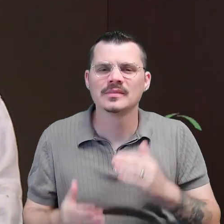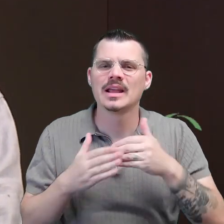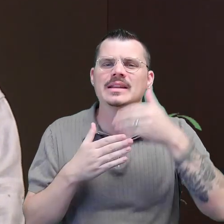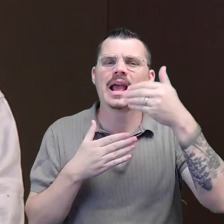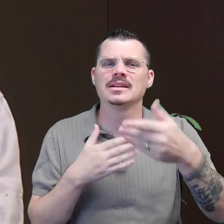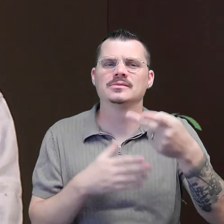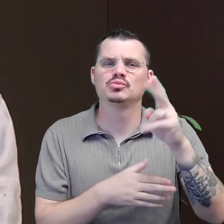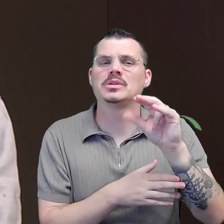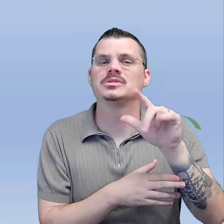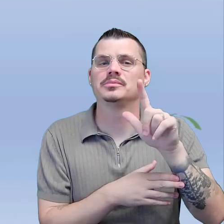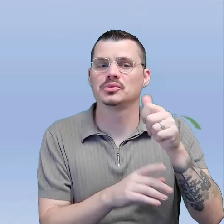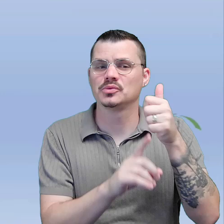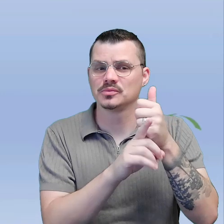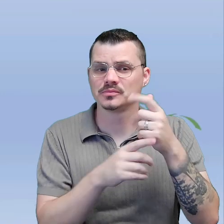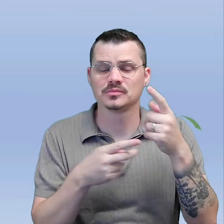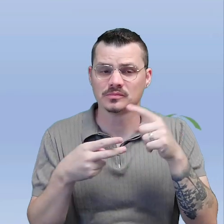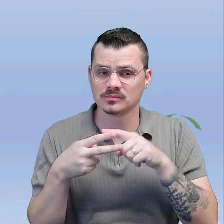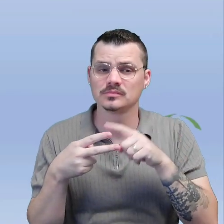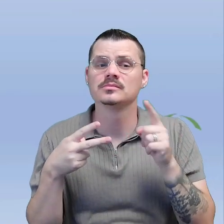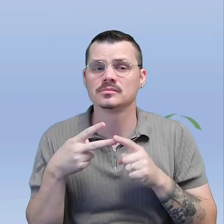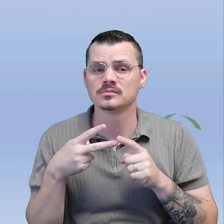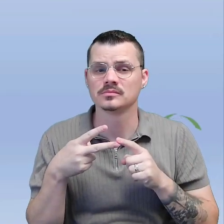The next principle.